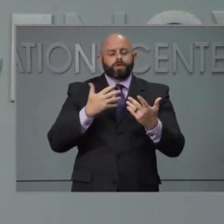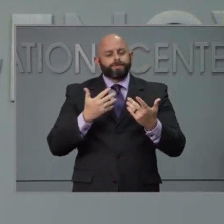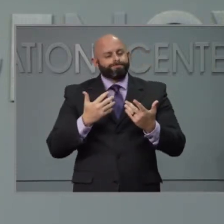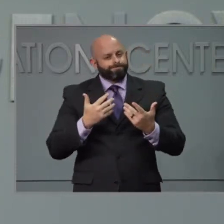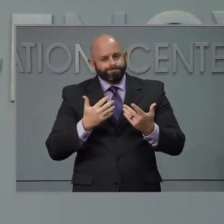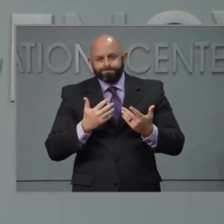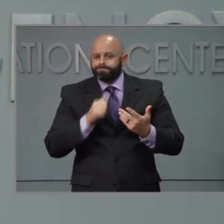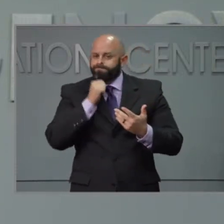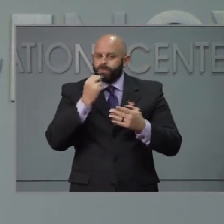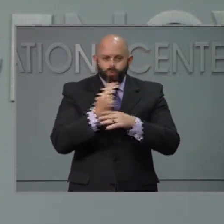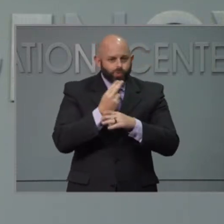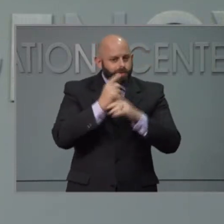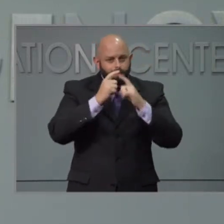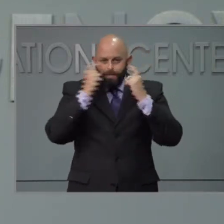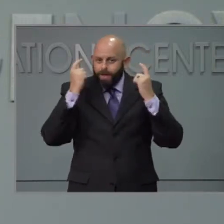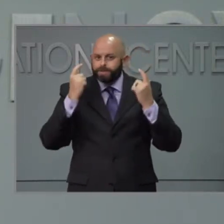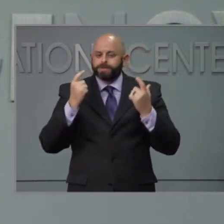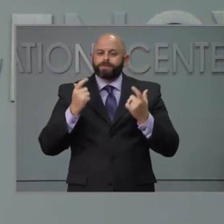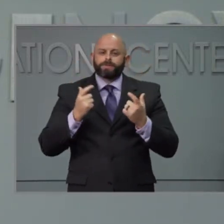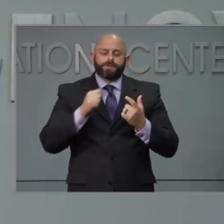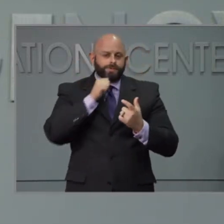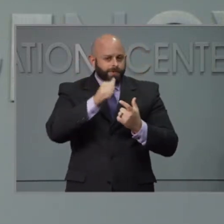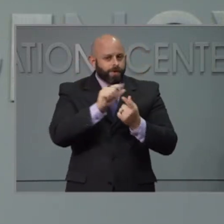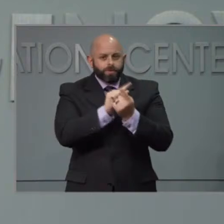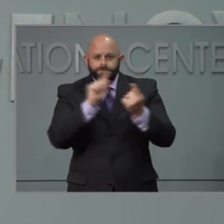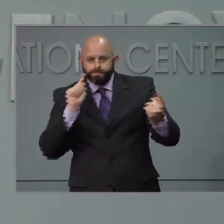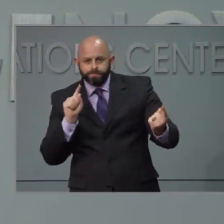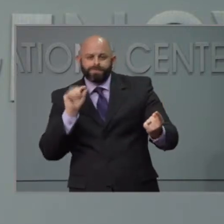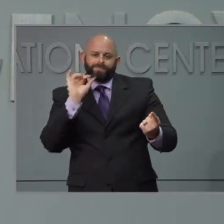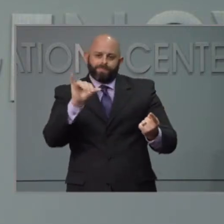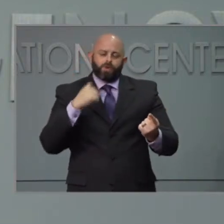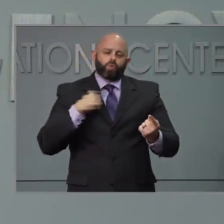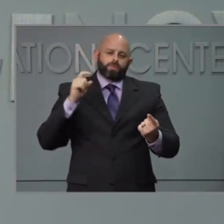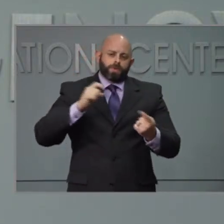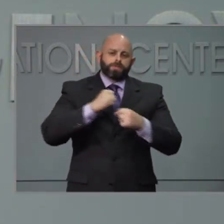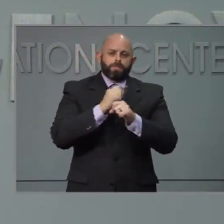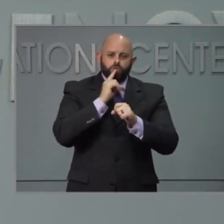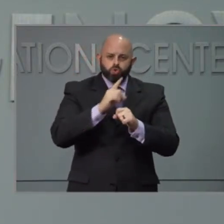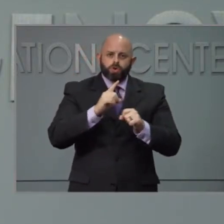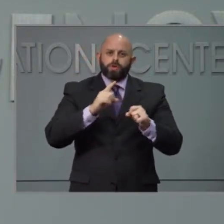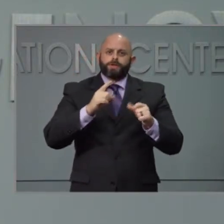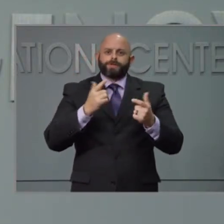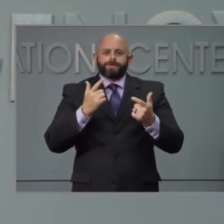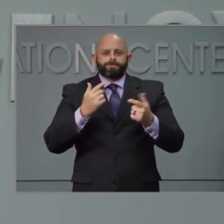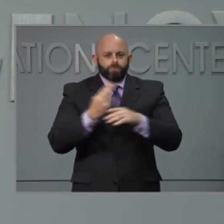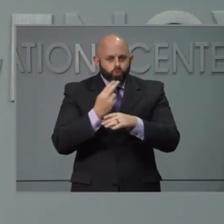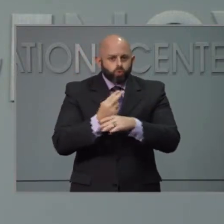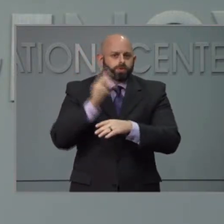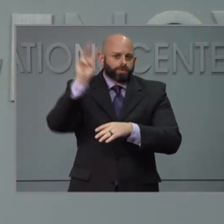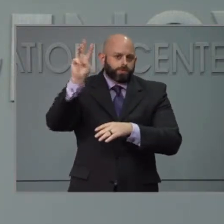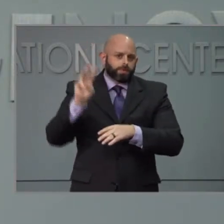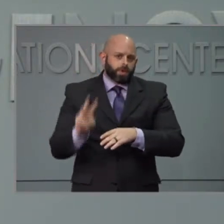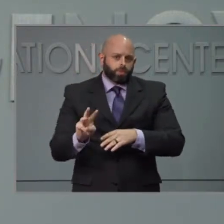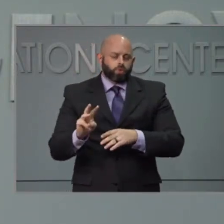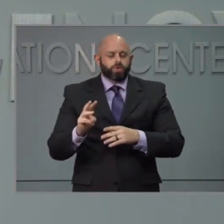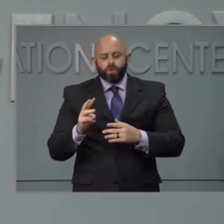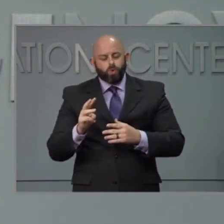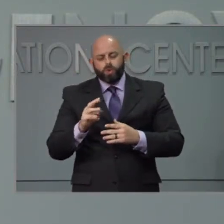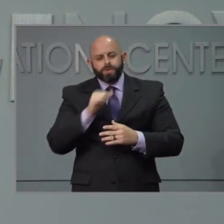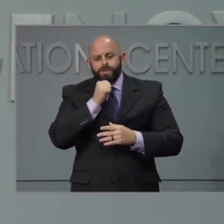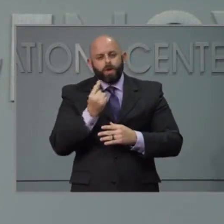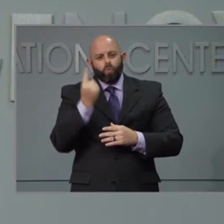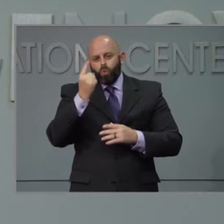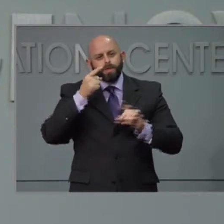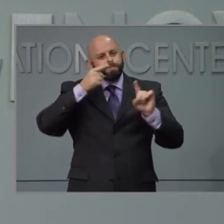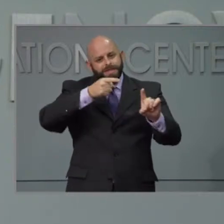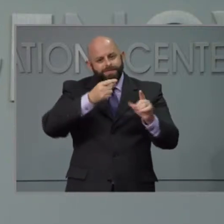vigilant and doing the 3 Ws there. So again, not one thing, not one setting, not one geography, and so that's why we have to work